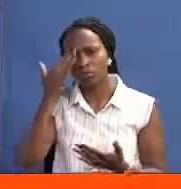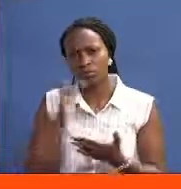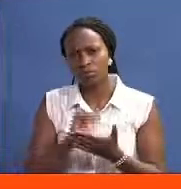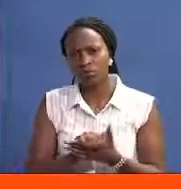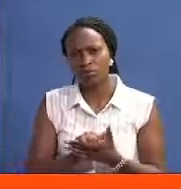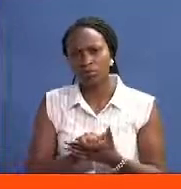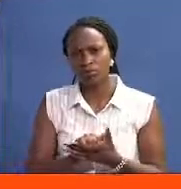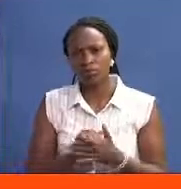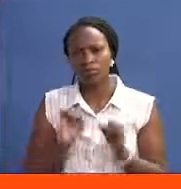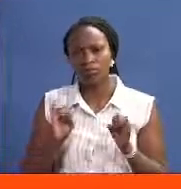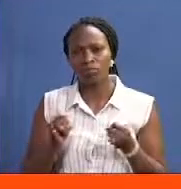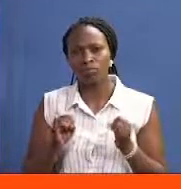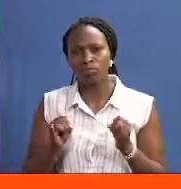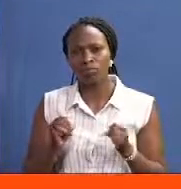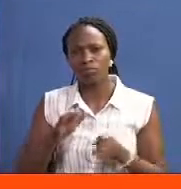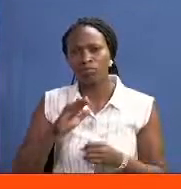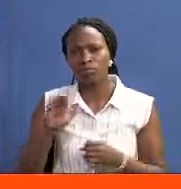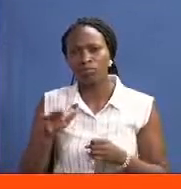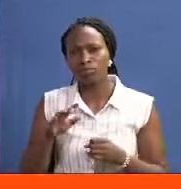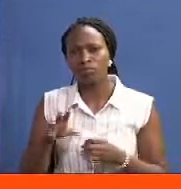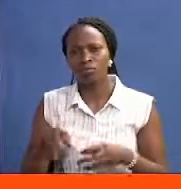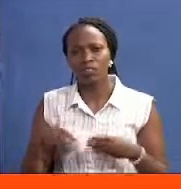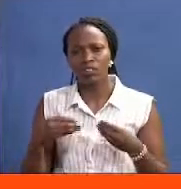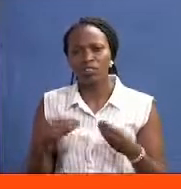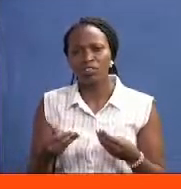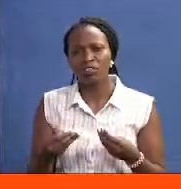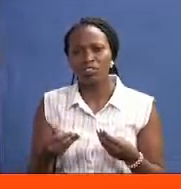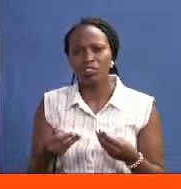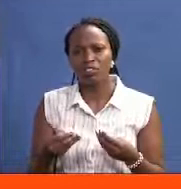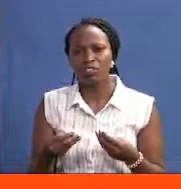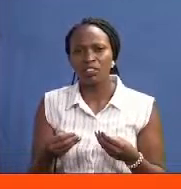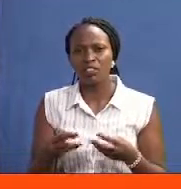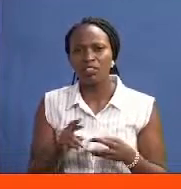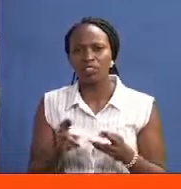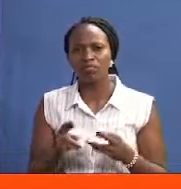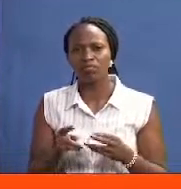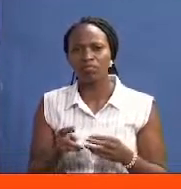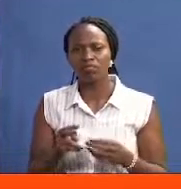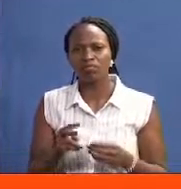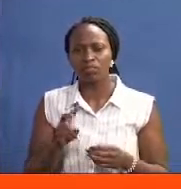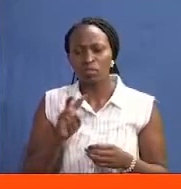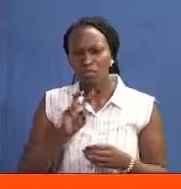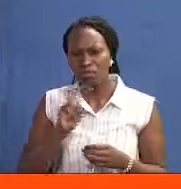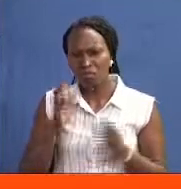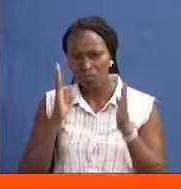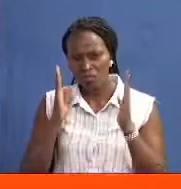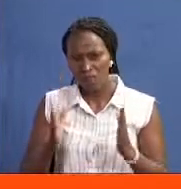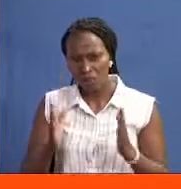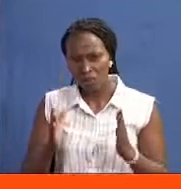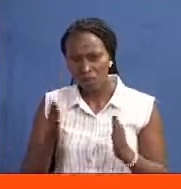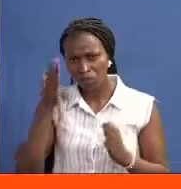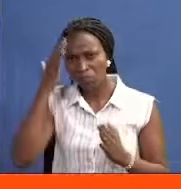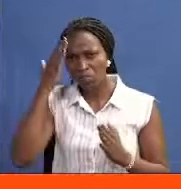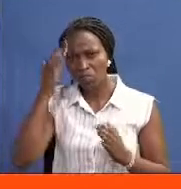in you cannot now be the one breaking the news because already the audience that you are targeting does know the news. What